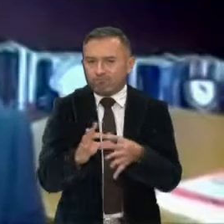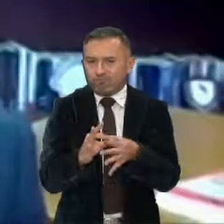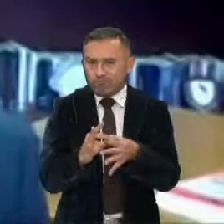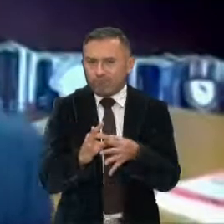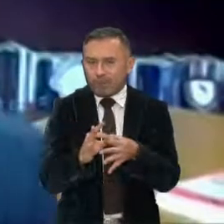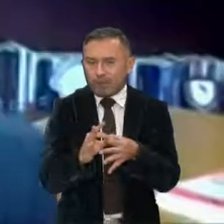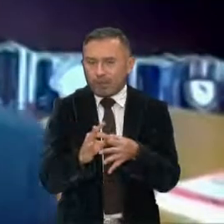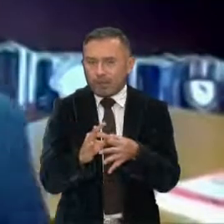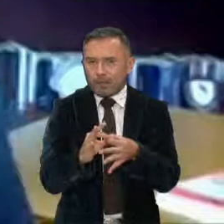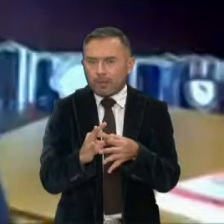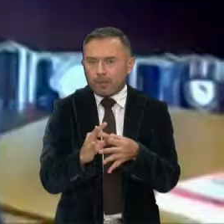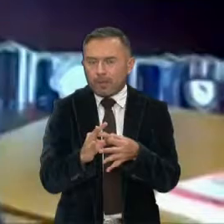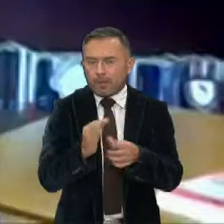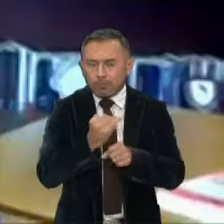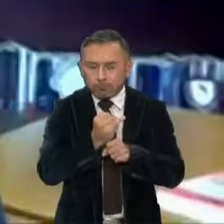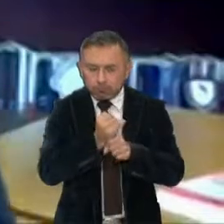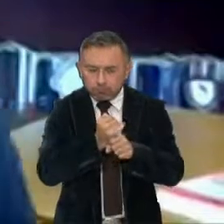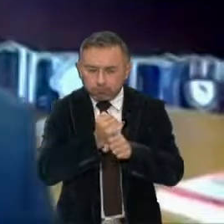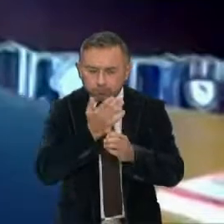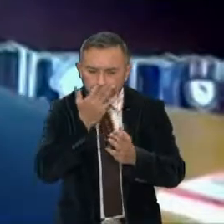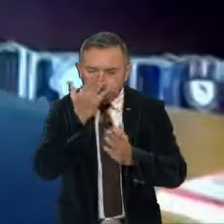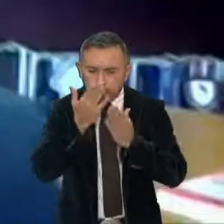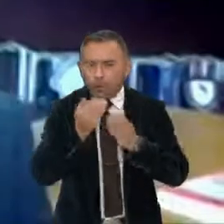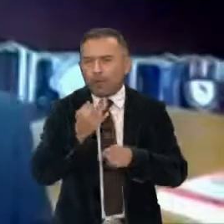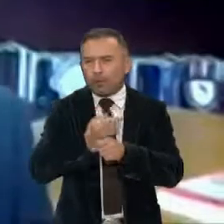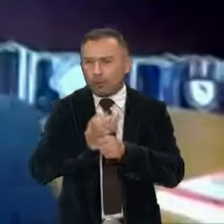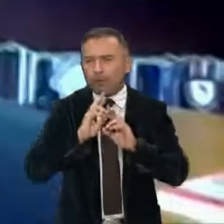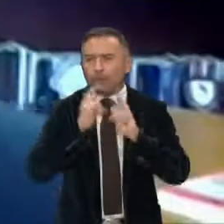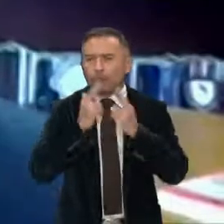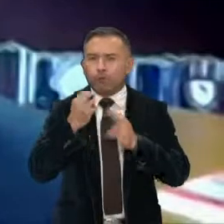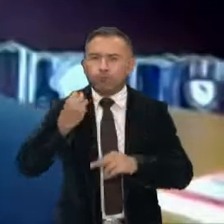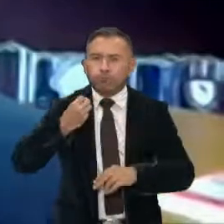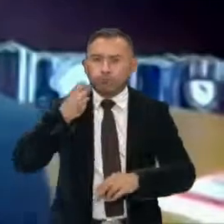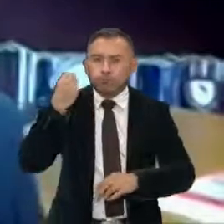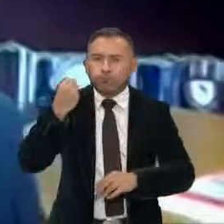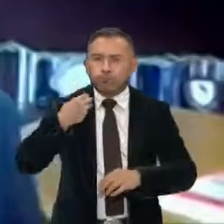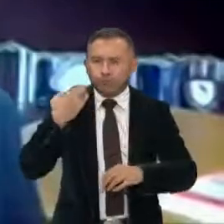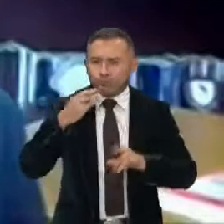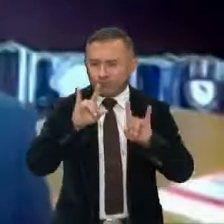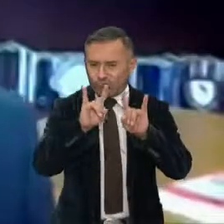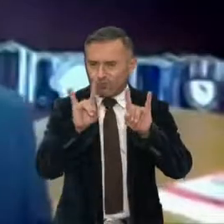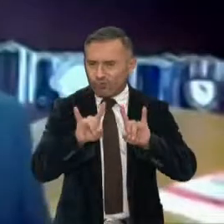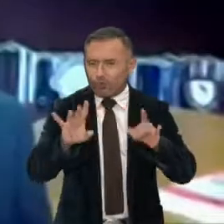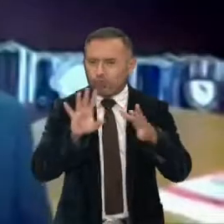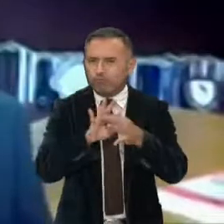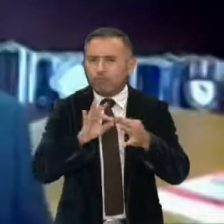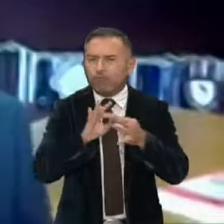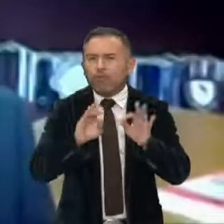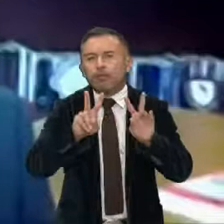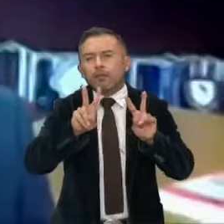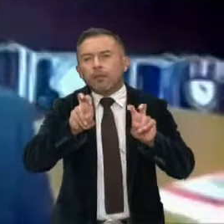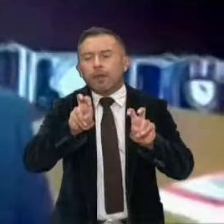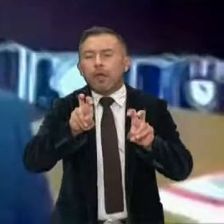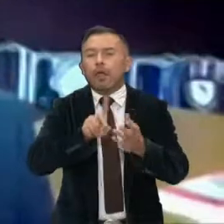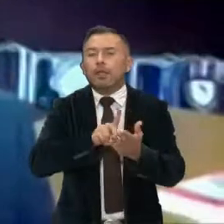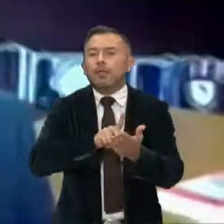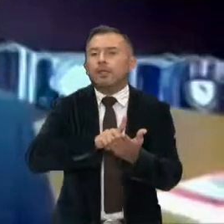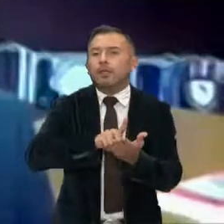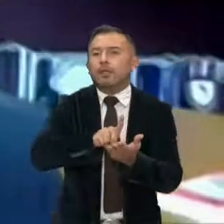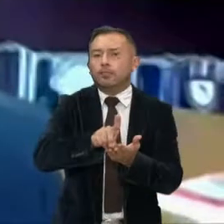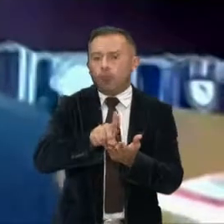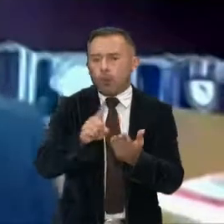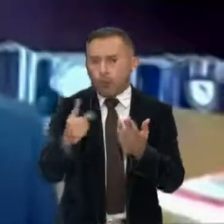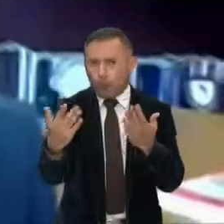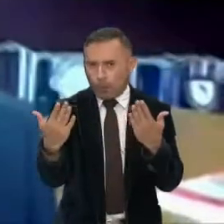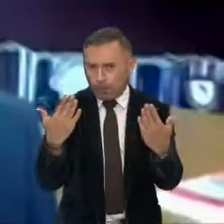out a study through these conversations and meetings in order to make an analysis of